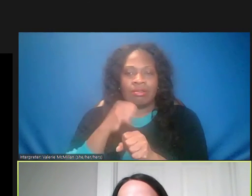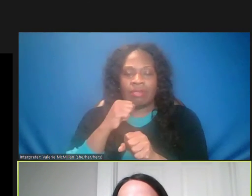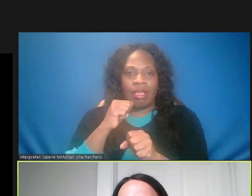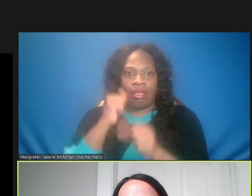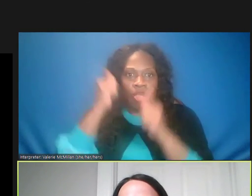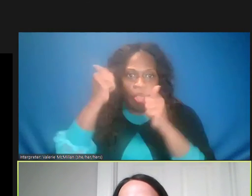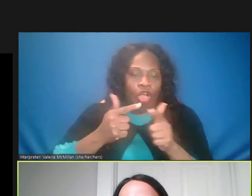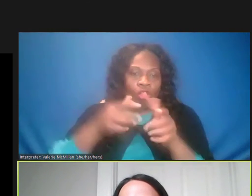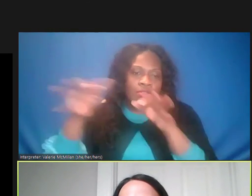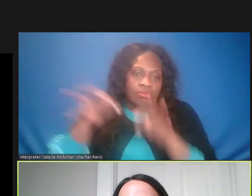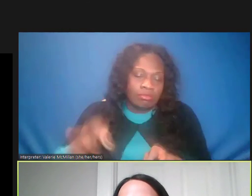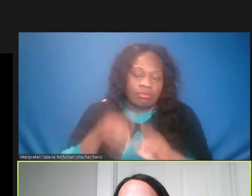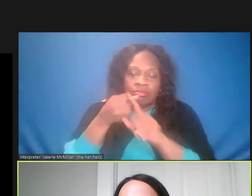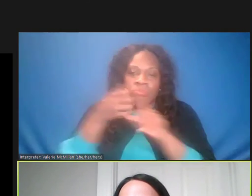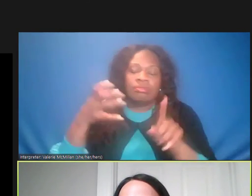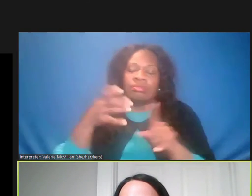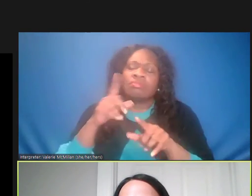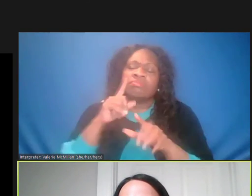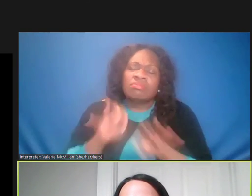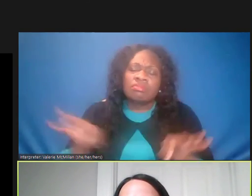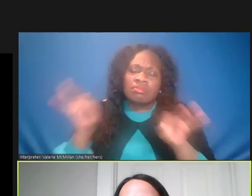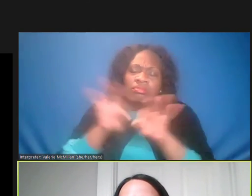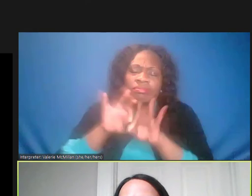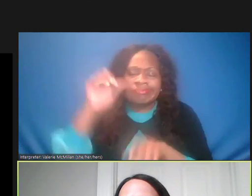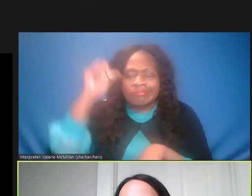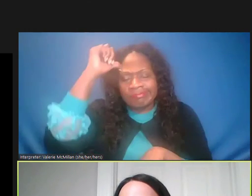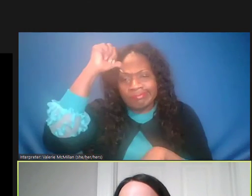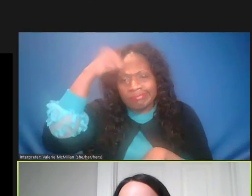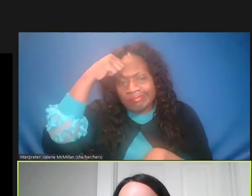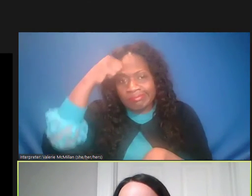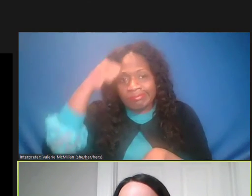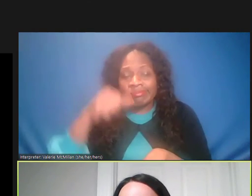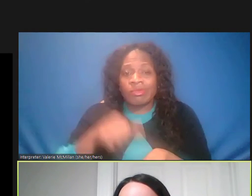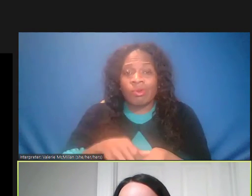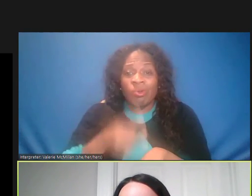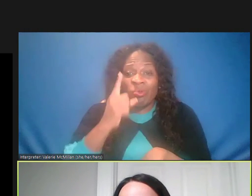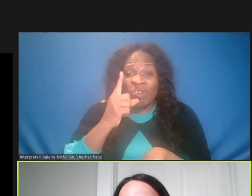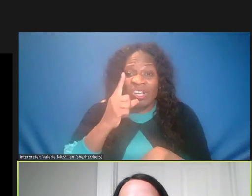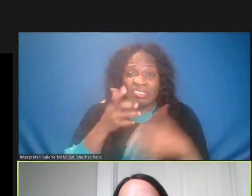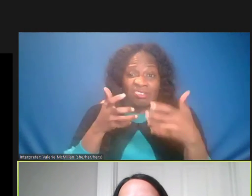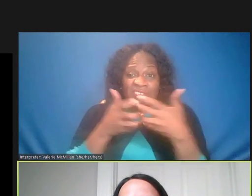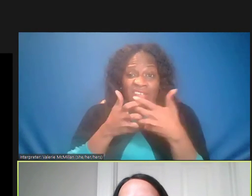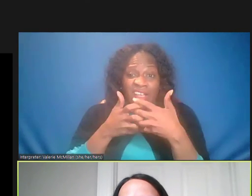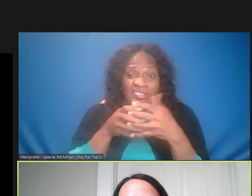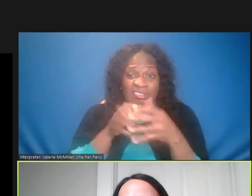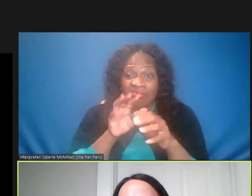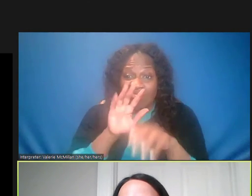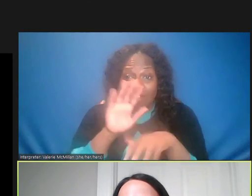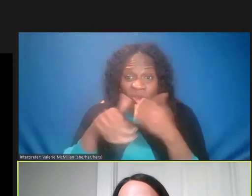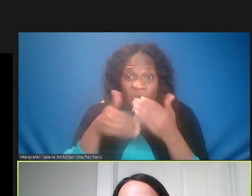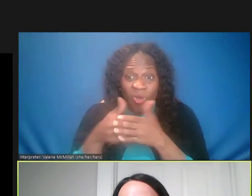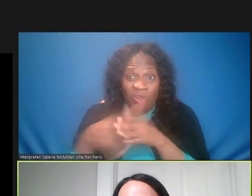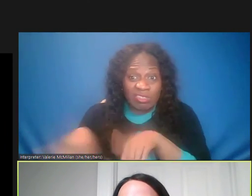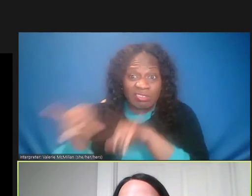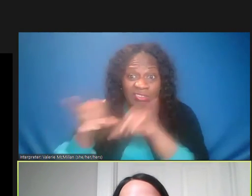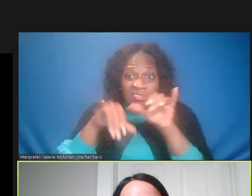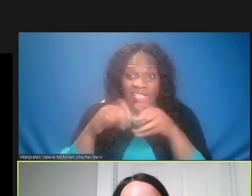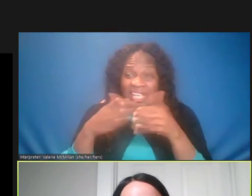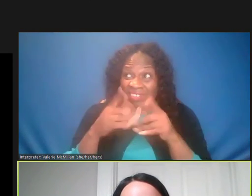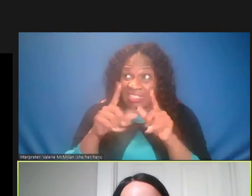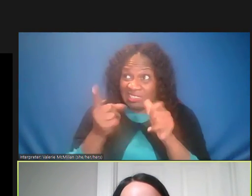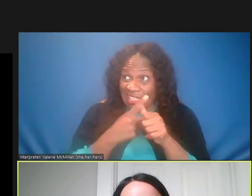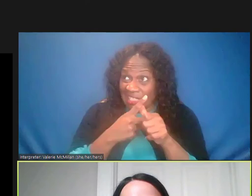with you today, but it's important to remember that one size does not fit all, and even the same person